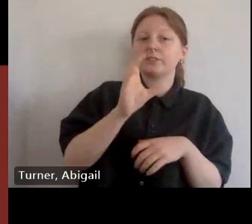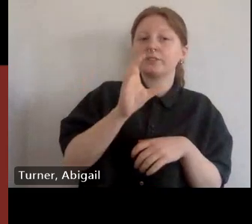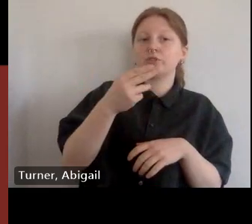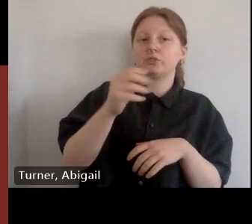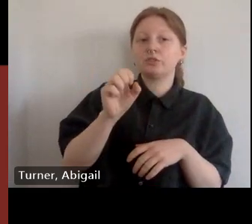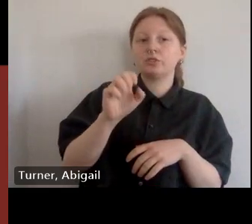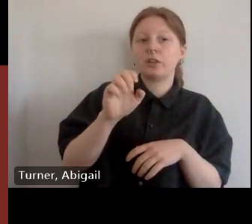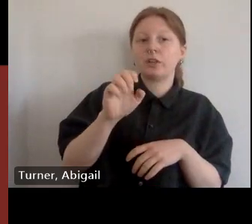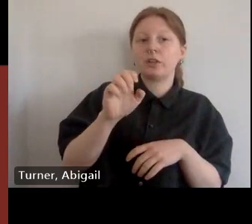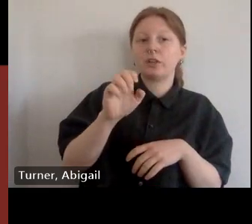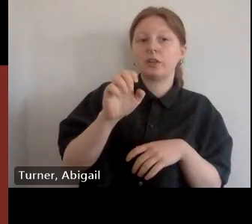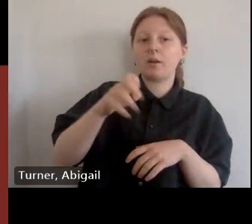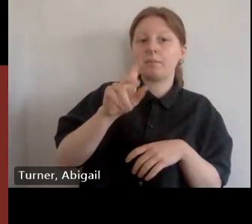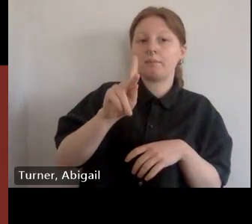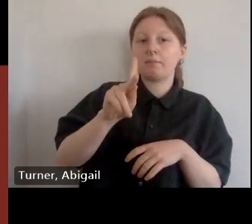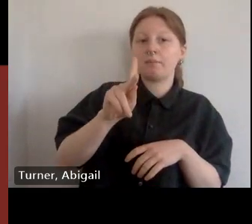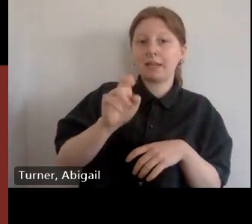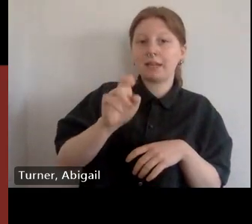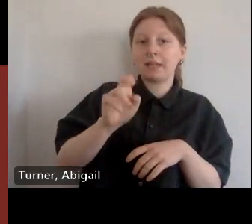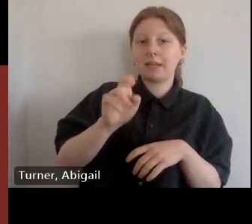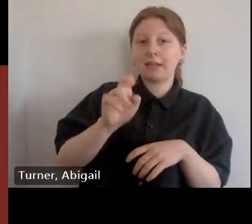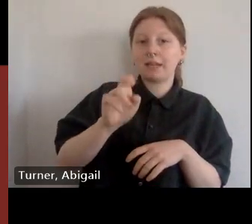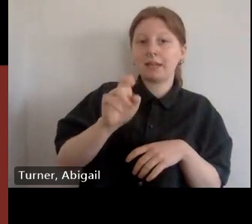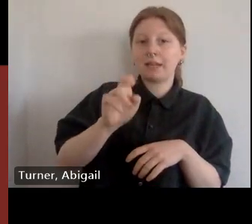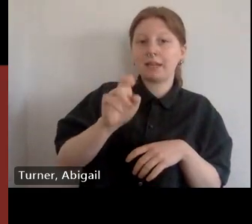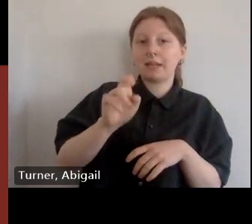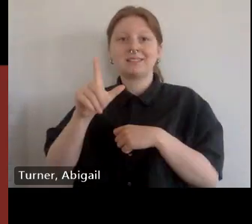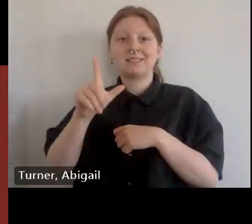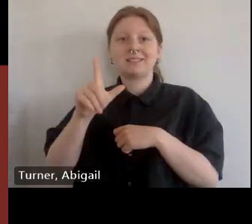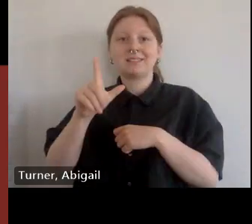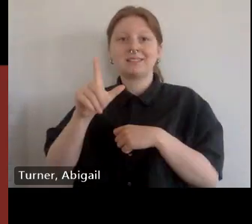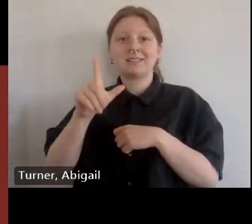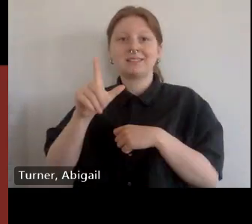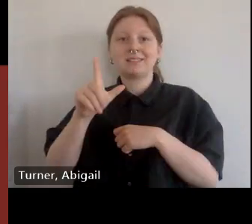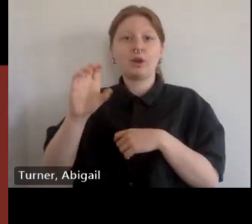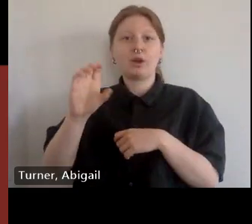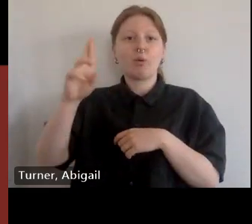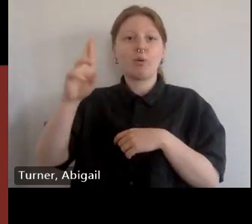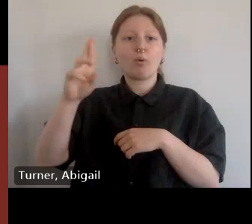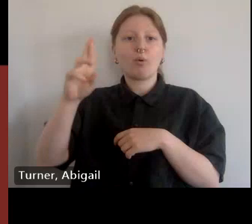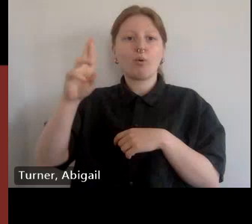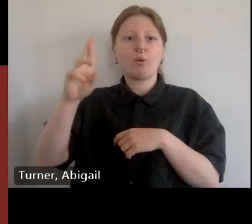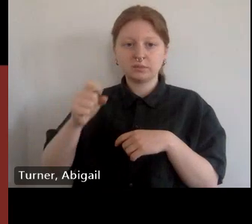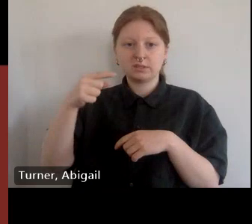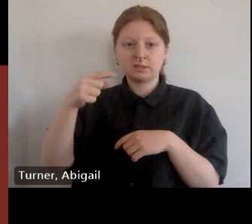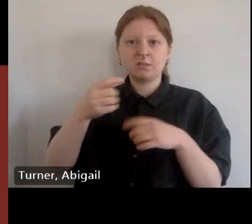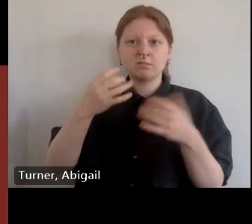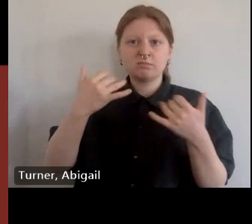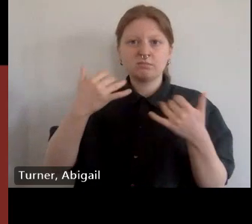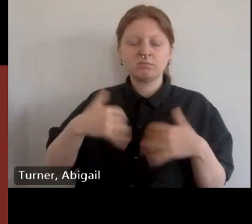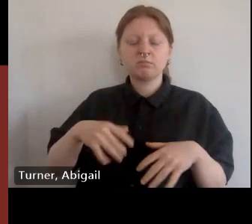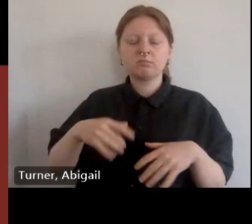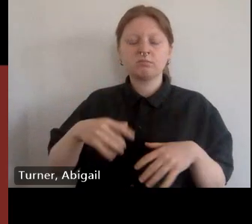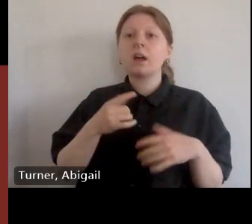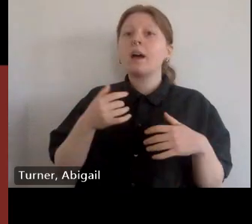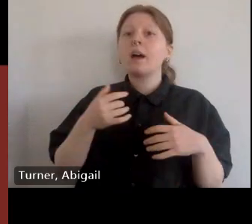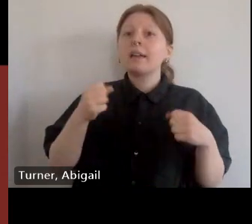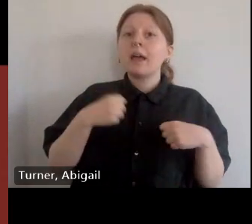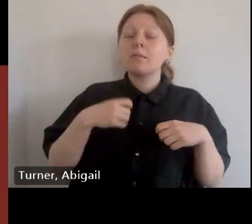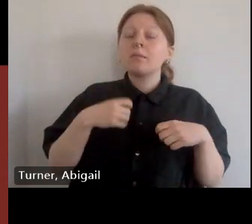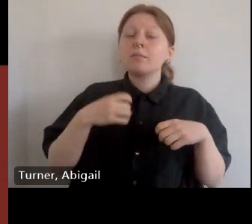Corps. This is a development program. It mostly seeks like people freshly out of college. However, you do not have to have